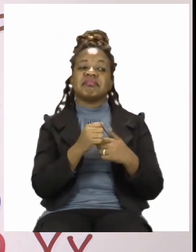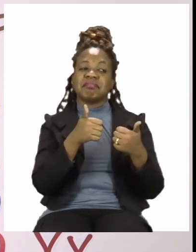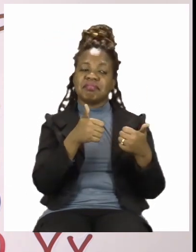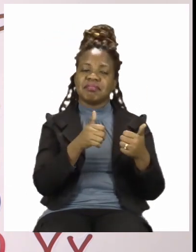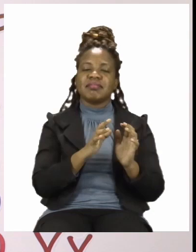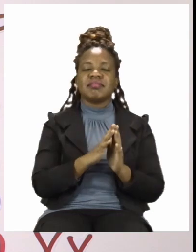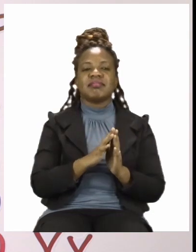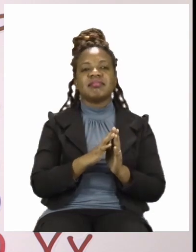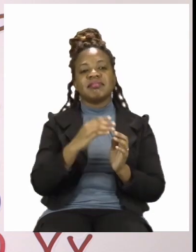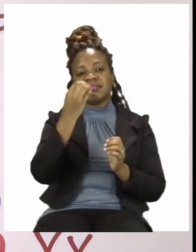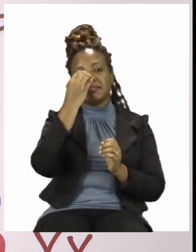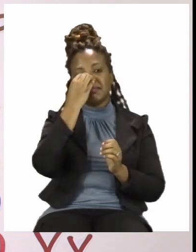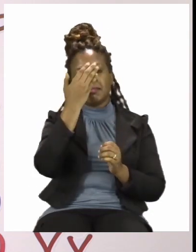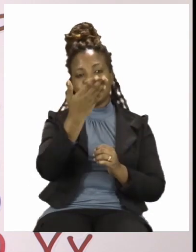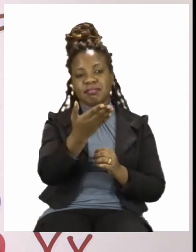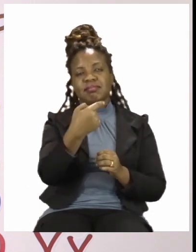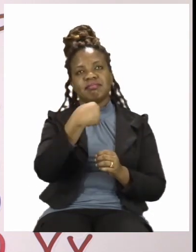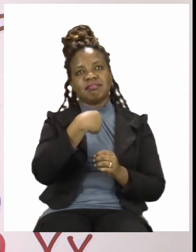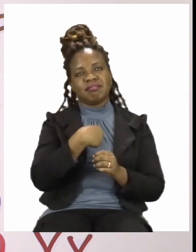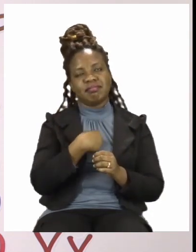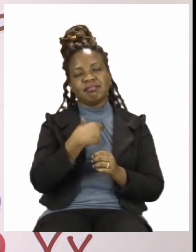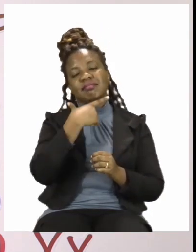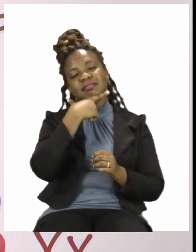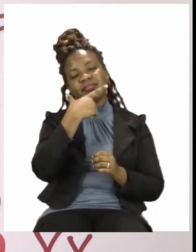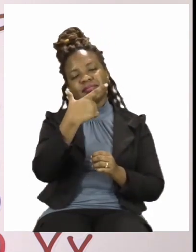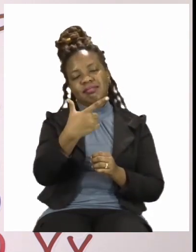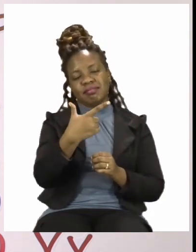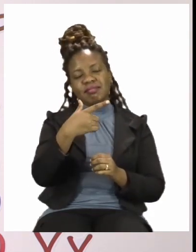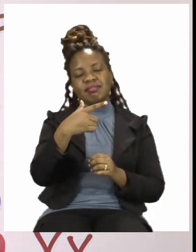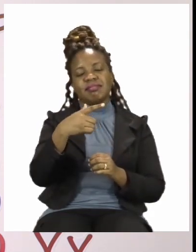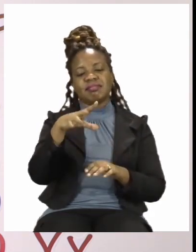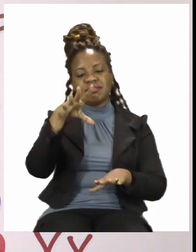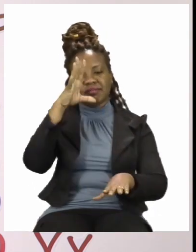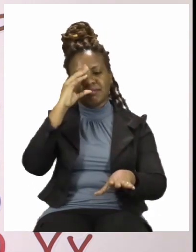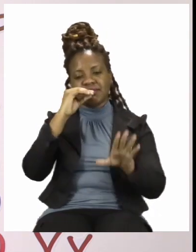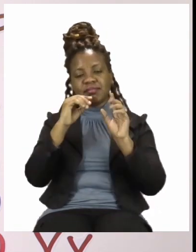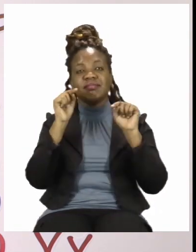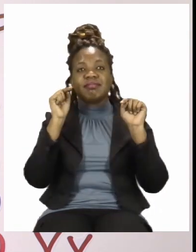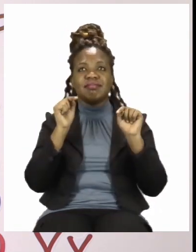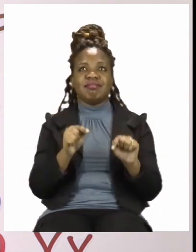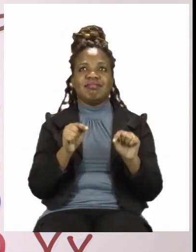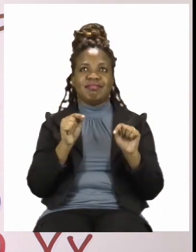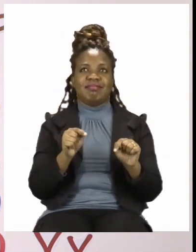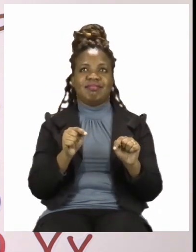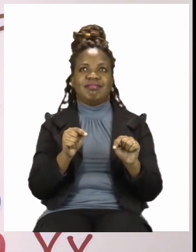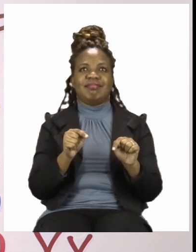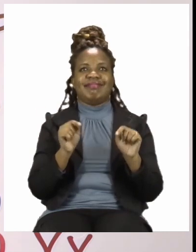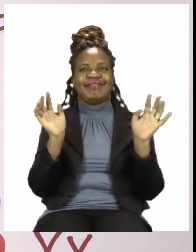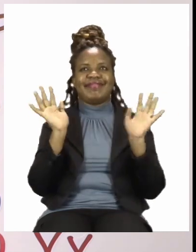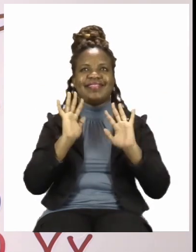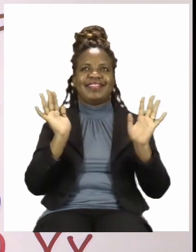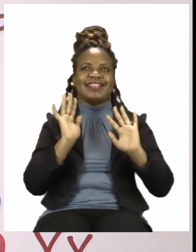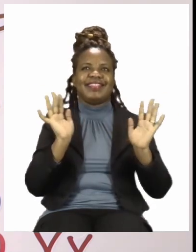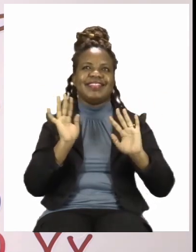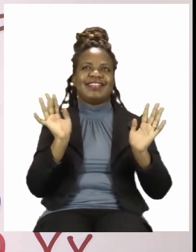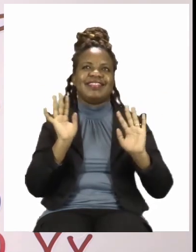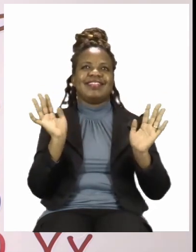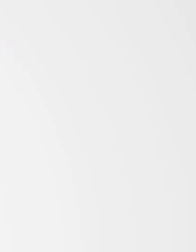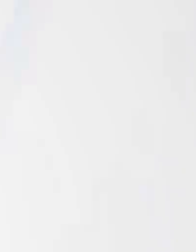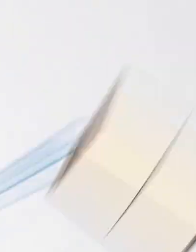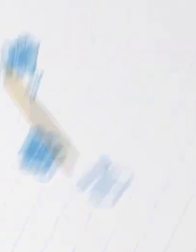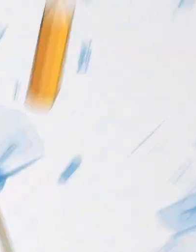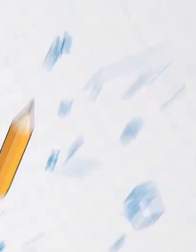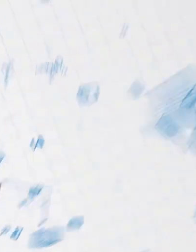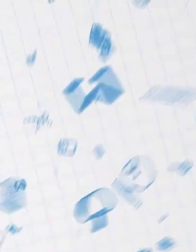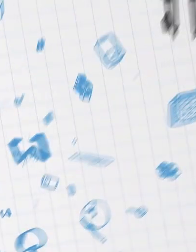Zoshi and we would like to say thank you for joining us today and